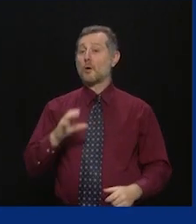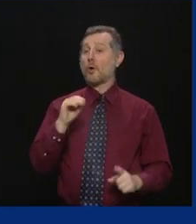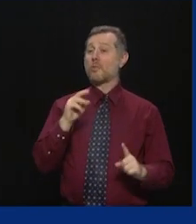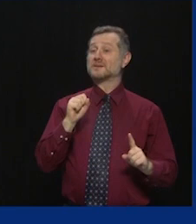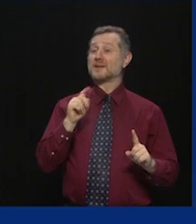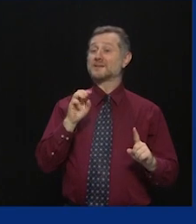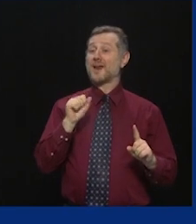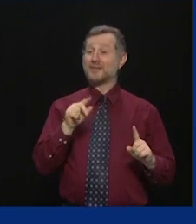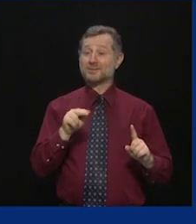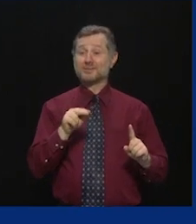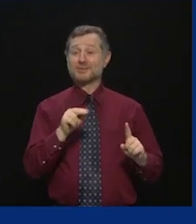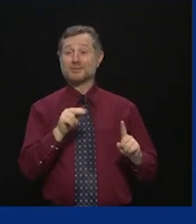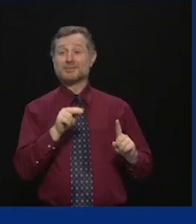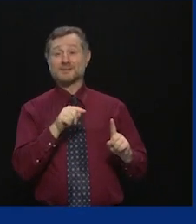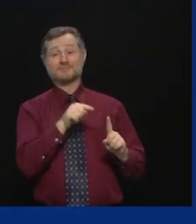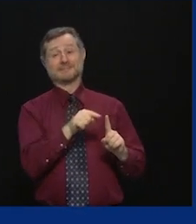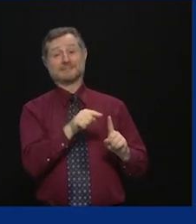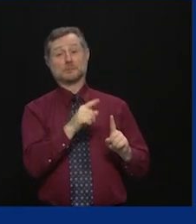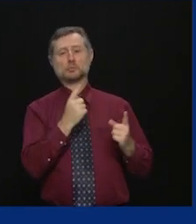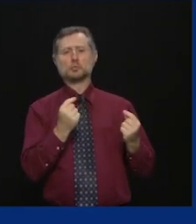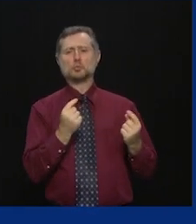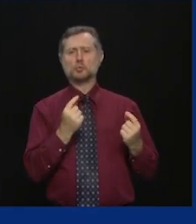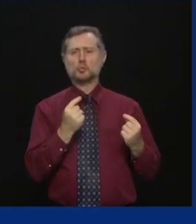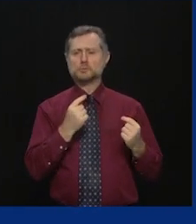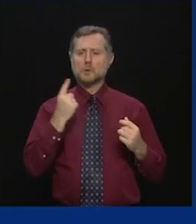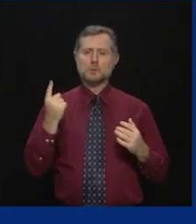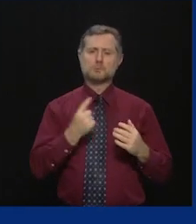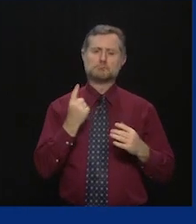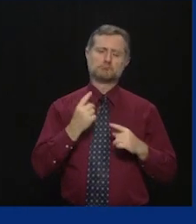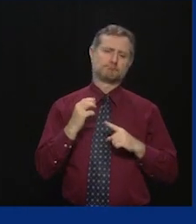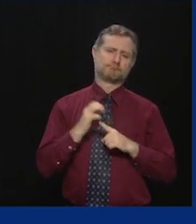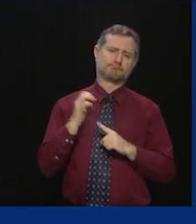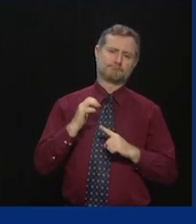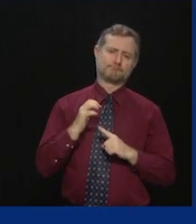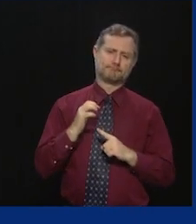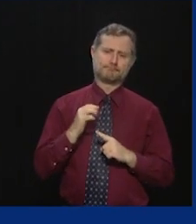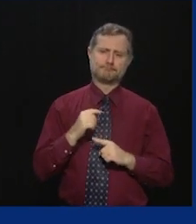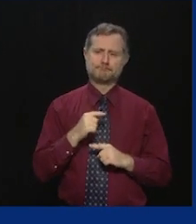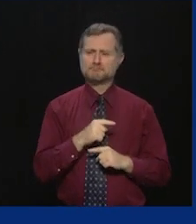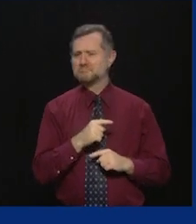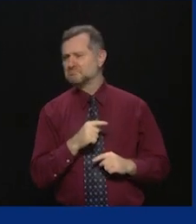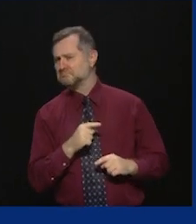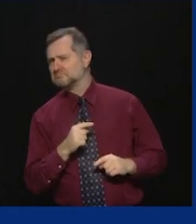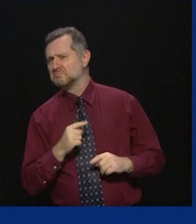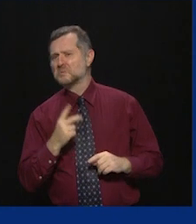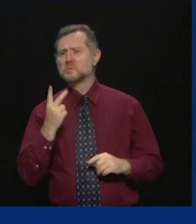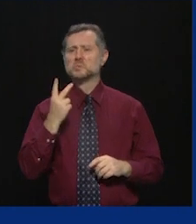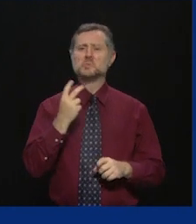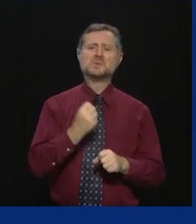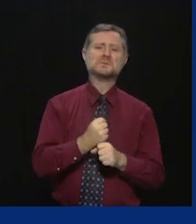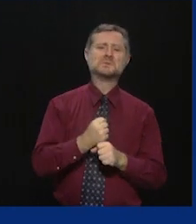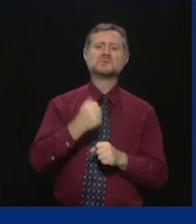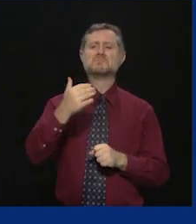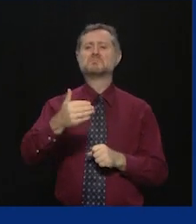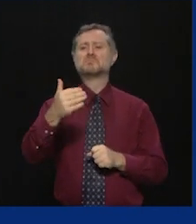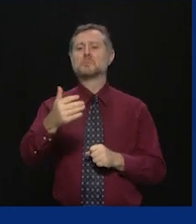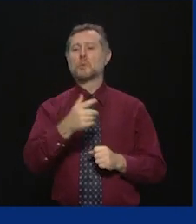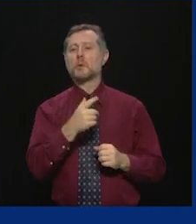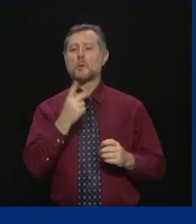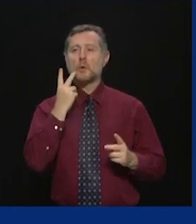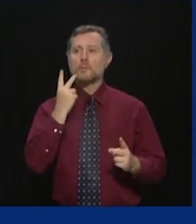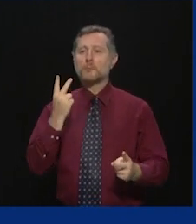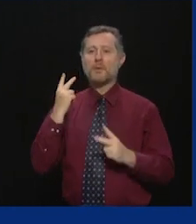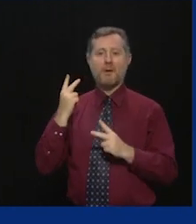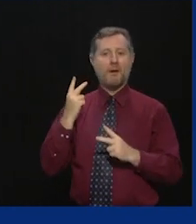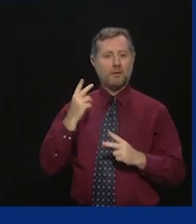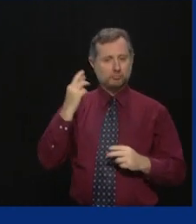it's world class. This place, this historical building, will be probably on the historic list down the road as an absolutely fabulous place.